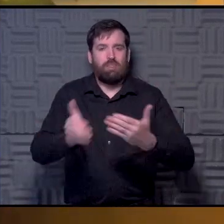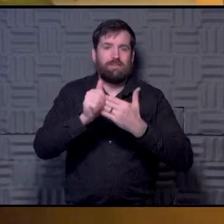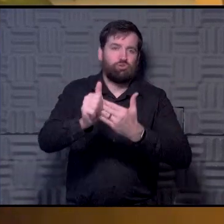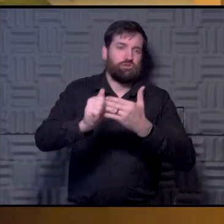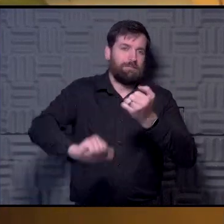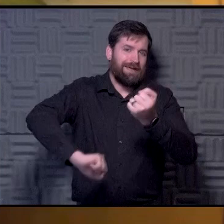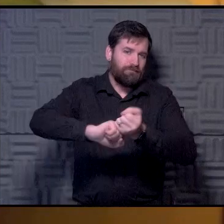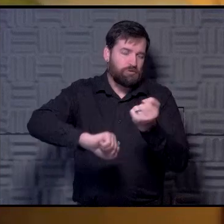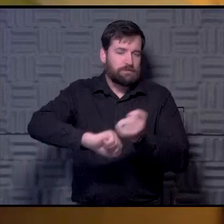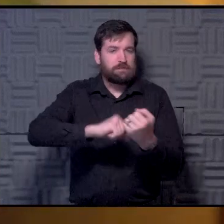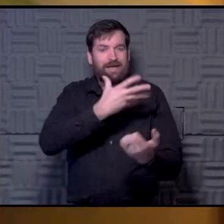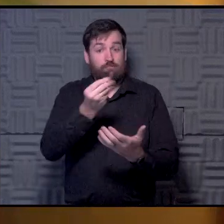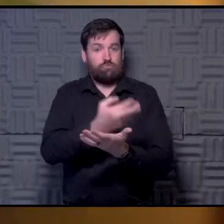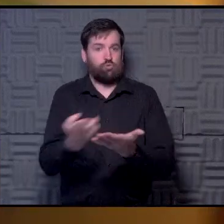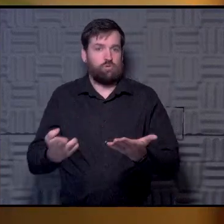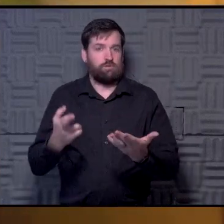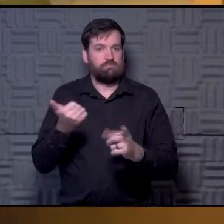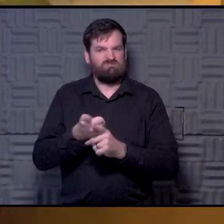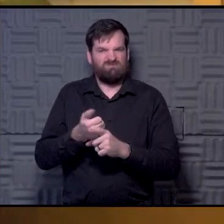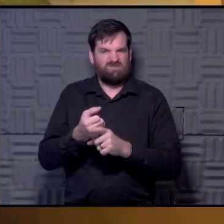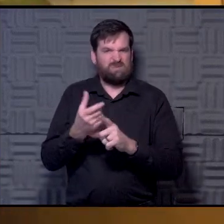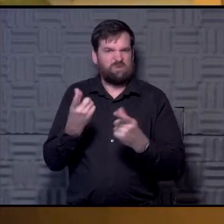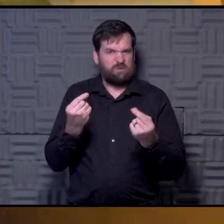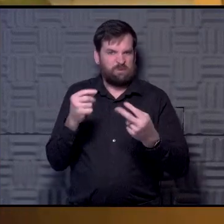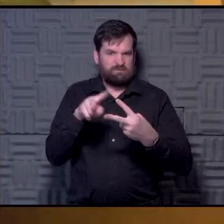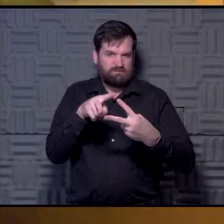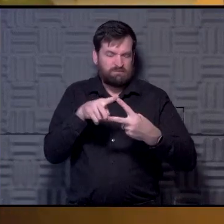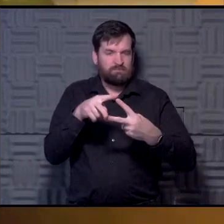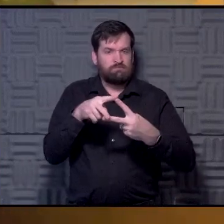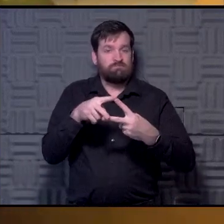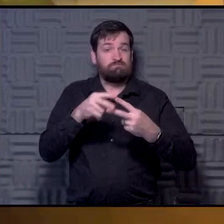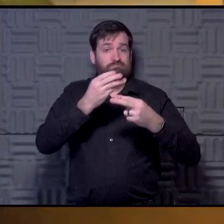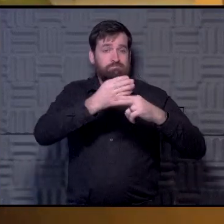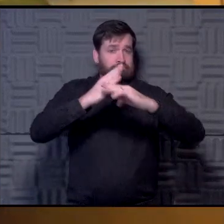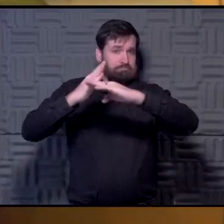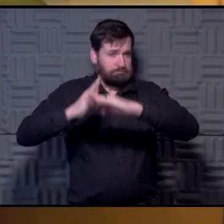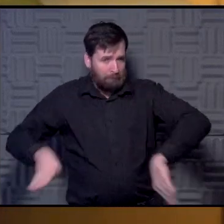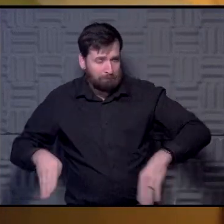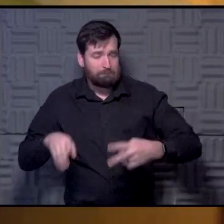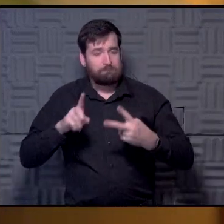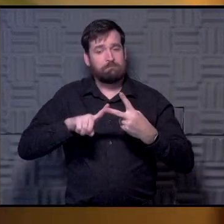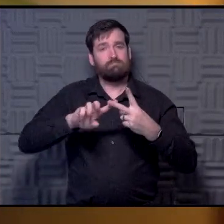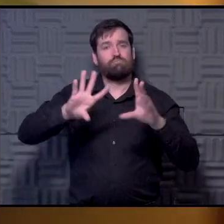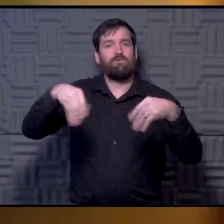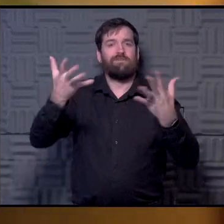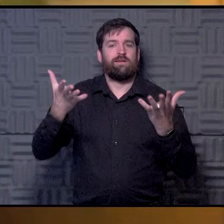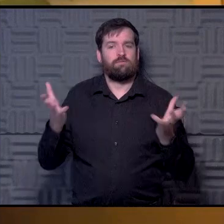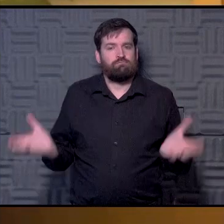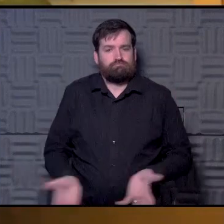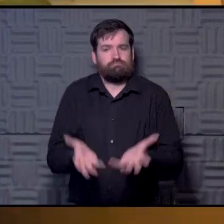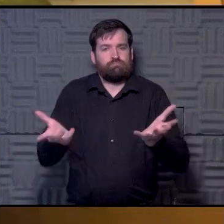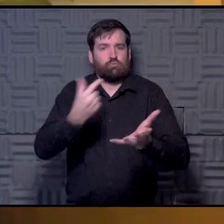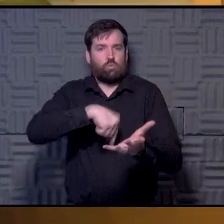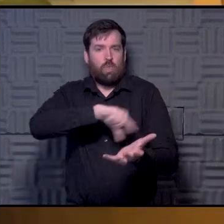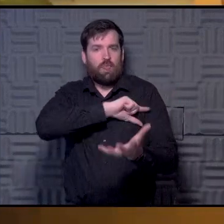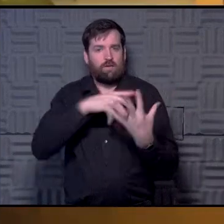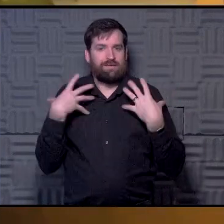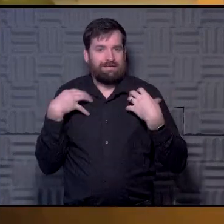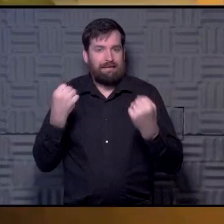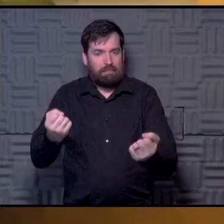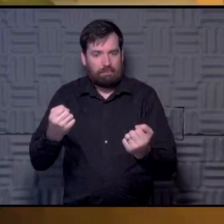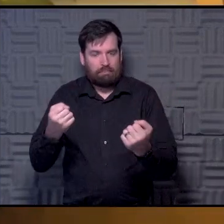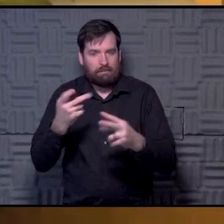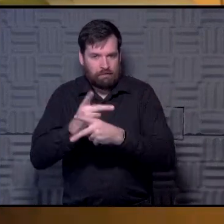and resources that do 2 things: eliminate barriers to health and promote quality health for the uninsured and the underserved